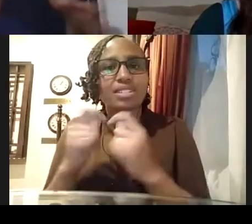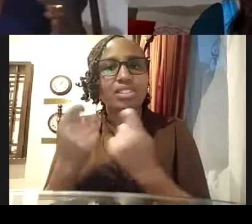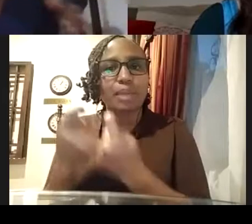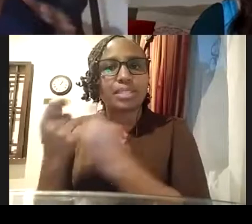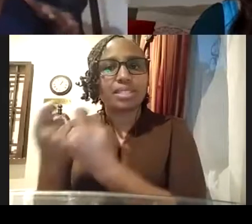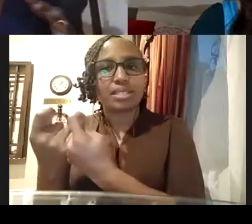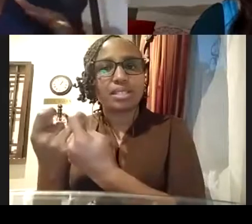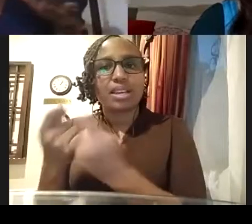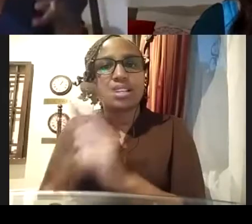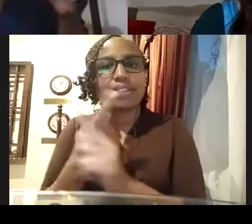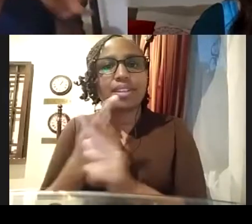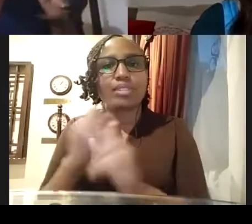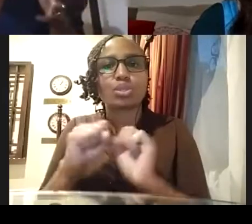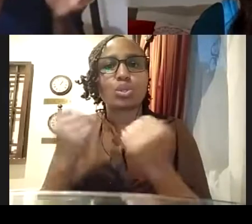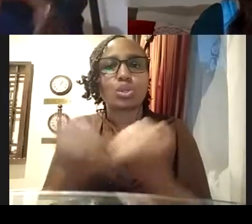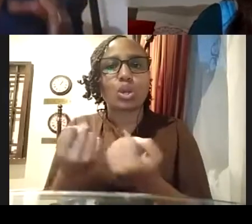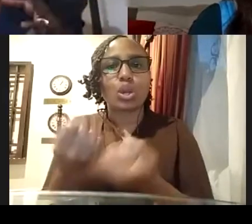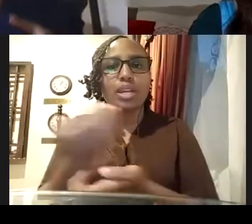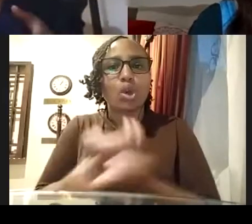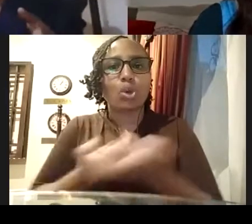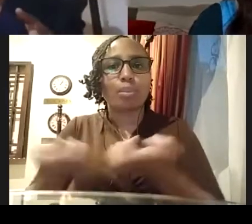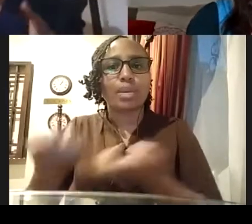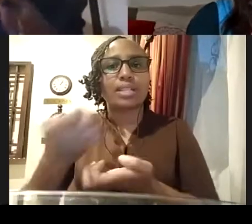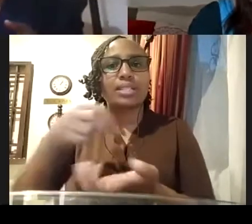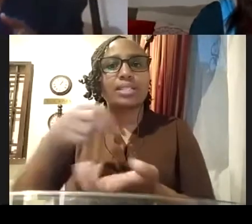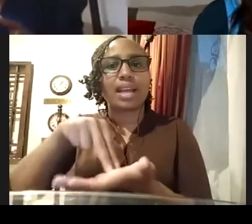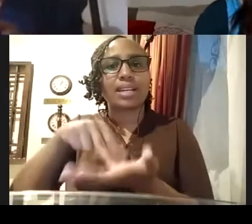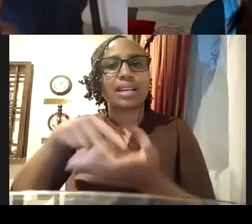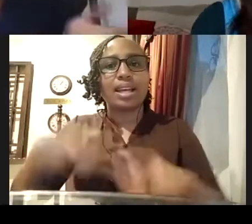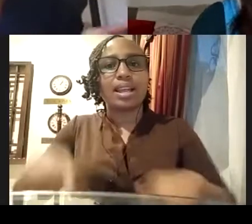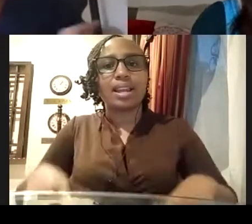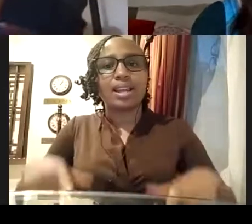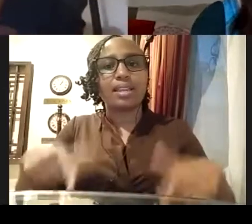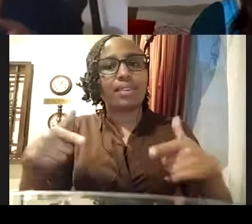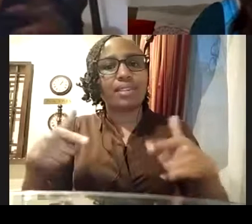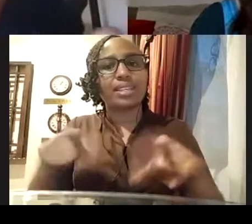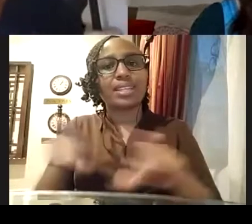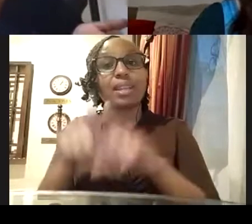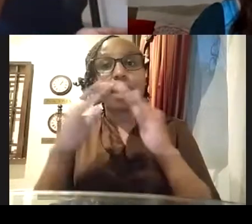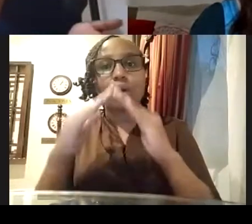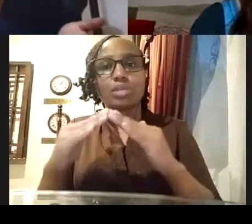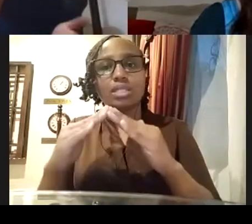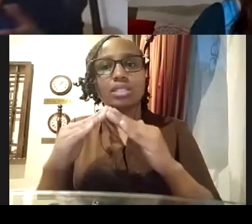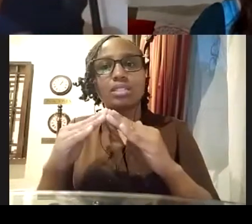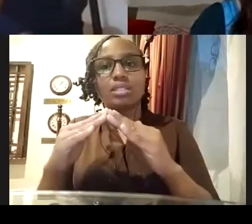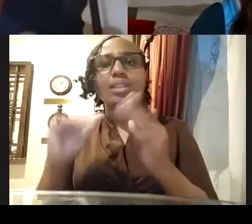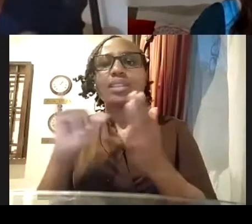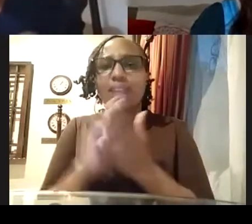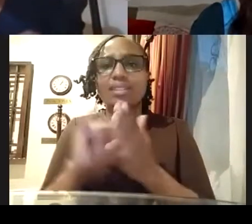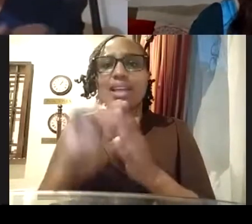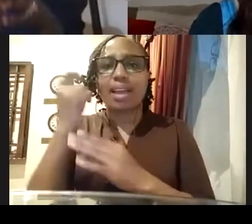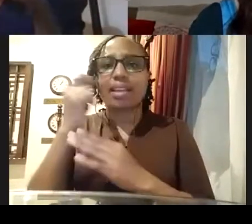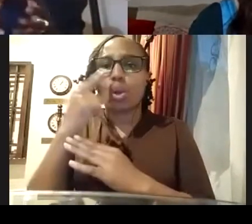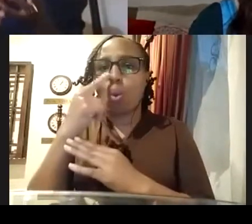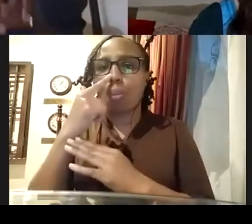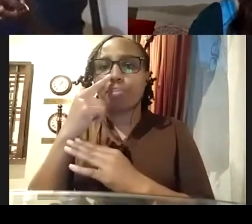different social economic standing live in the same house. And that's most Kenyan homes.